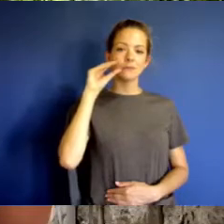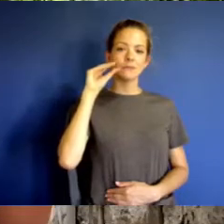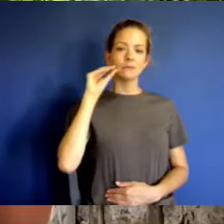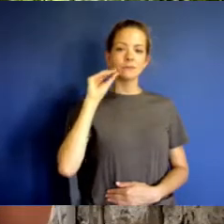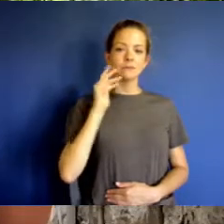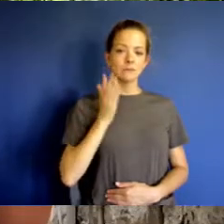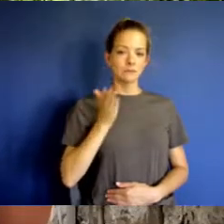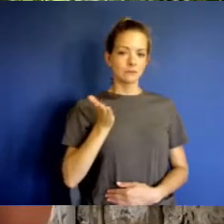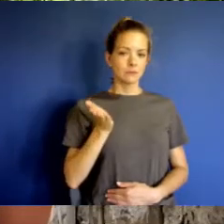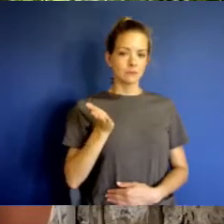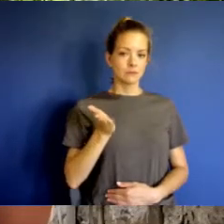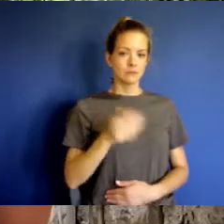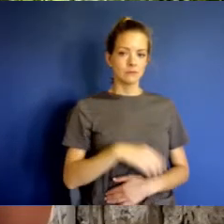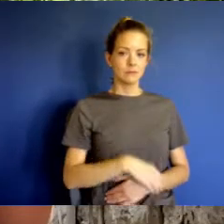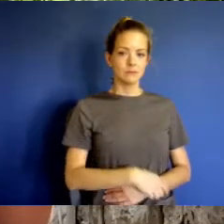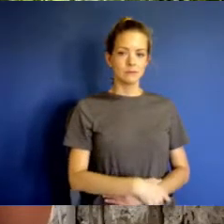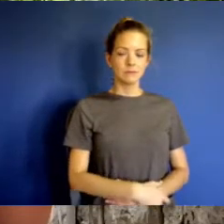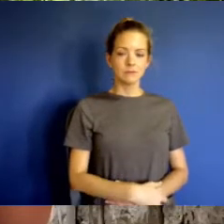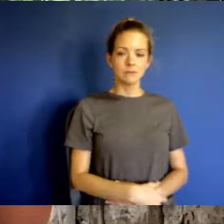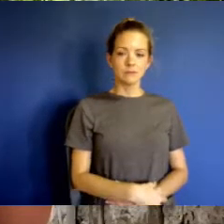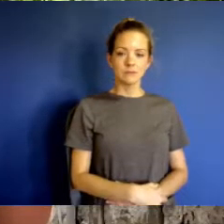And inhale.